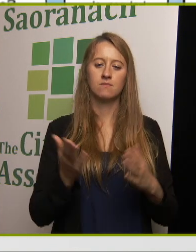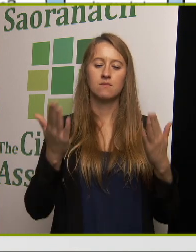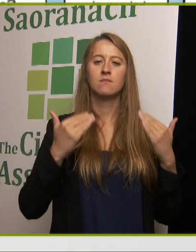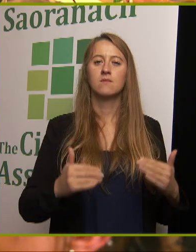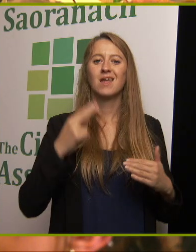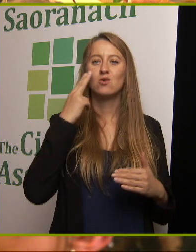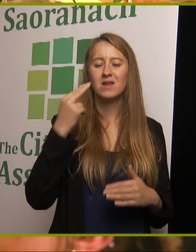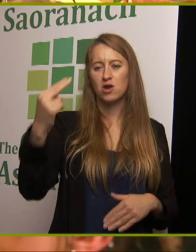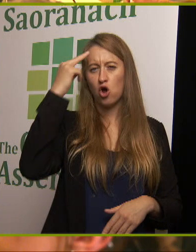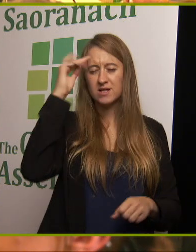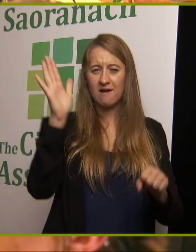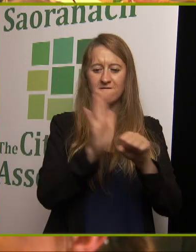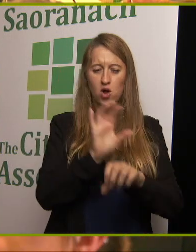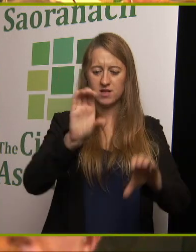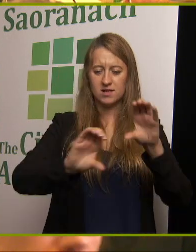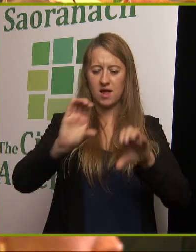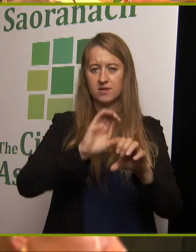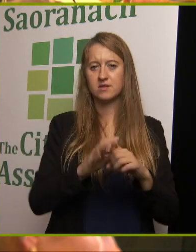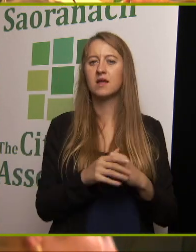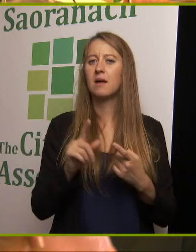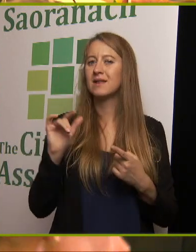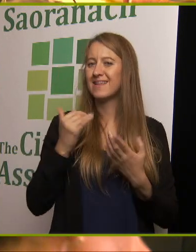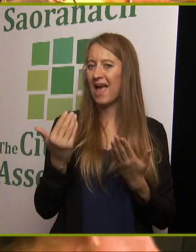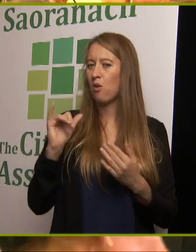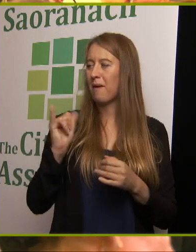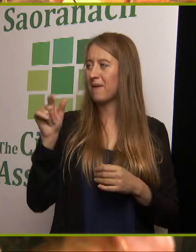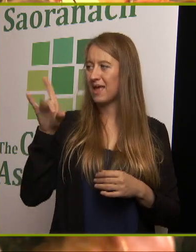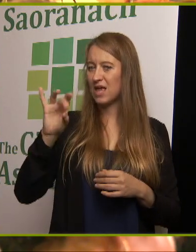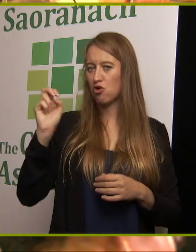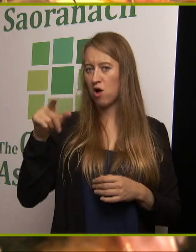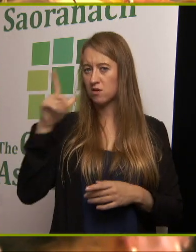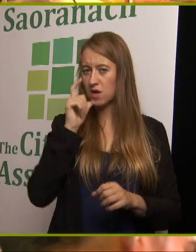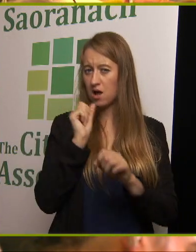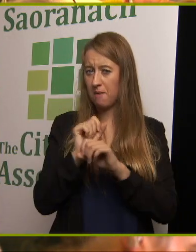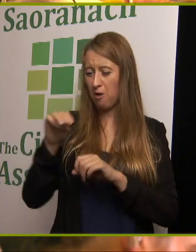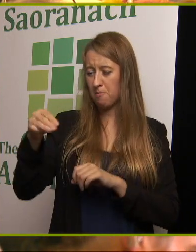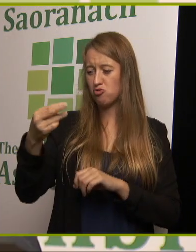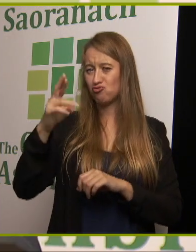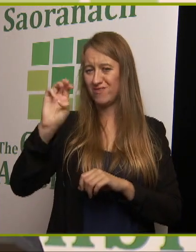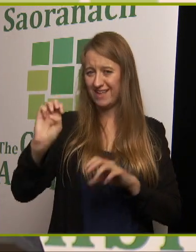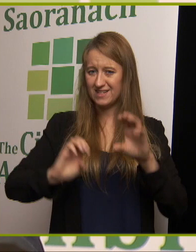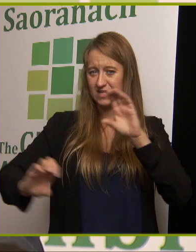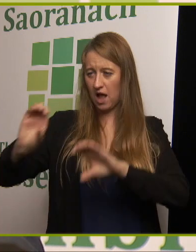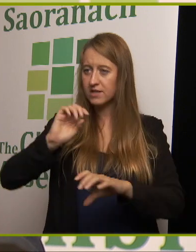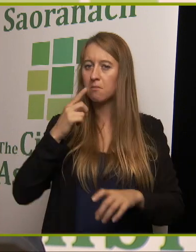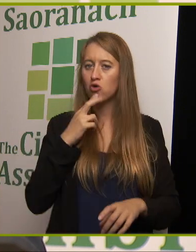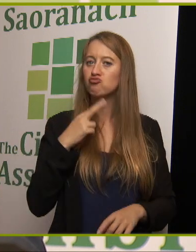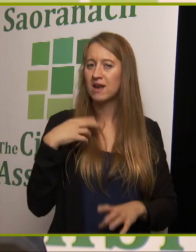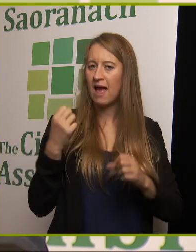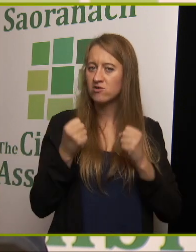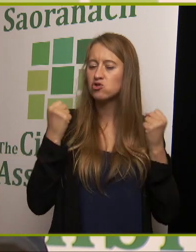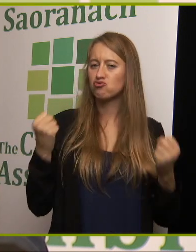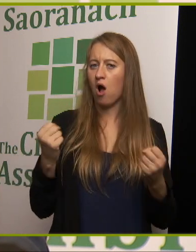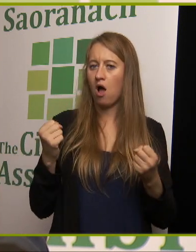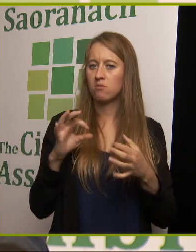think Kieran will talk about marine science more than I will, but there's a relationship between decision-making and science, and I would also suggest